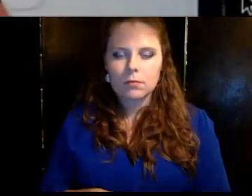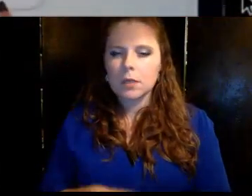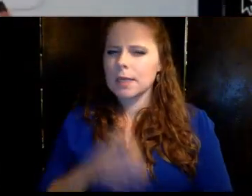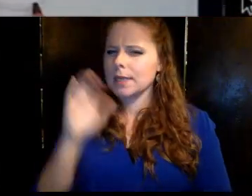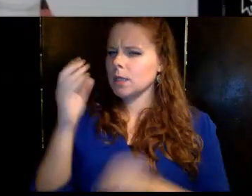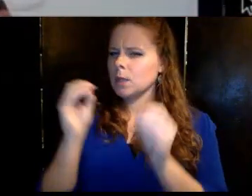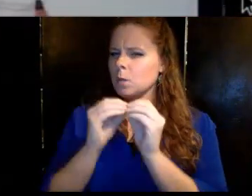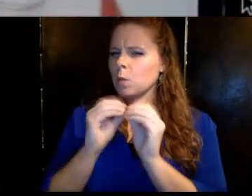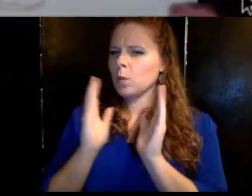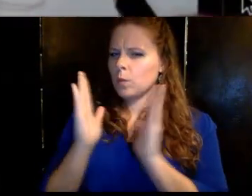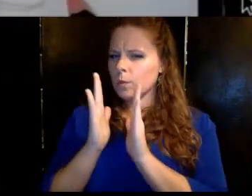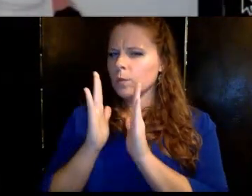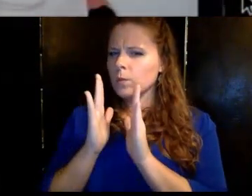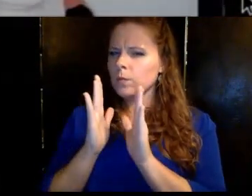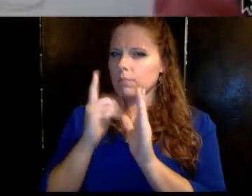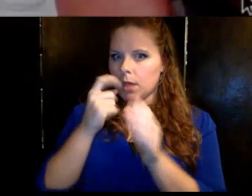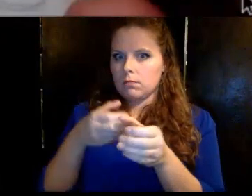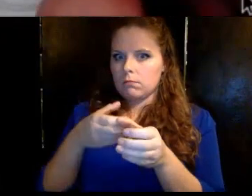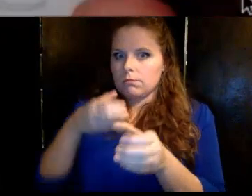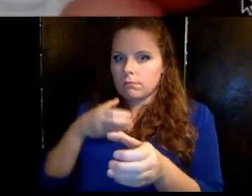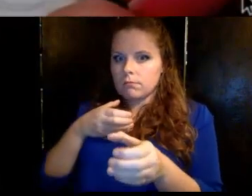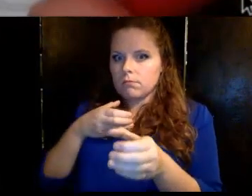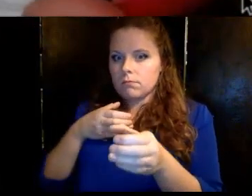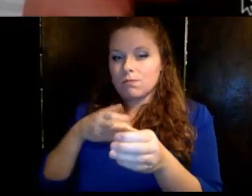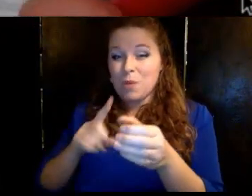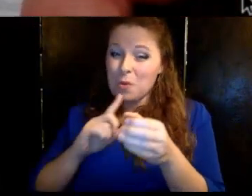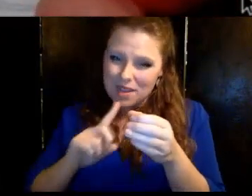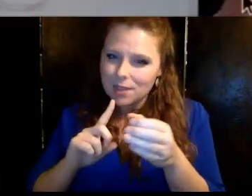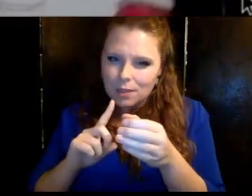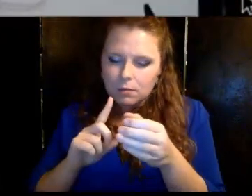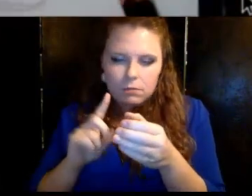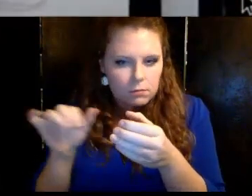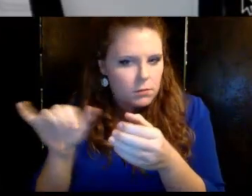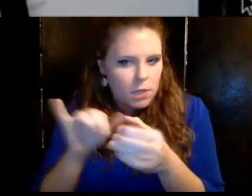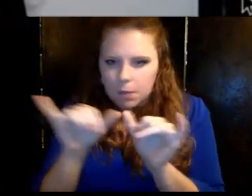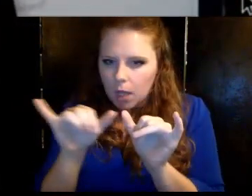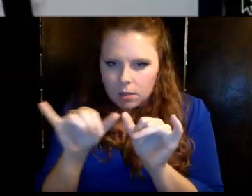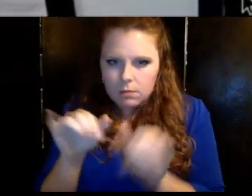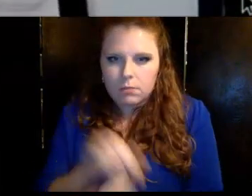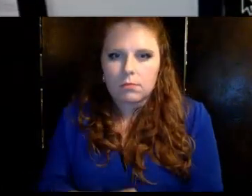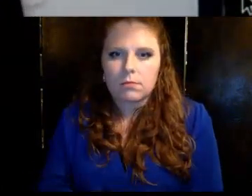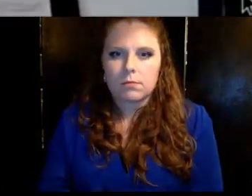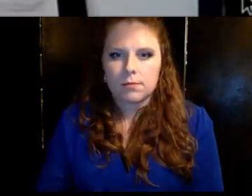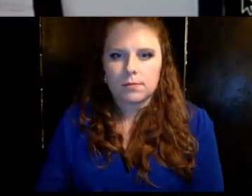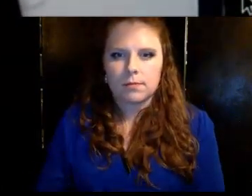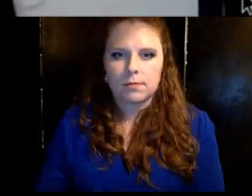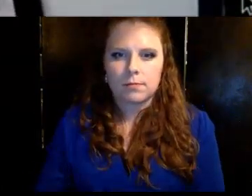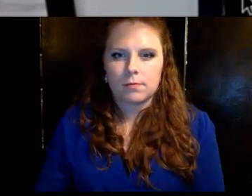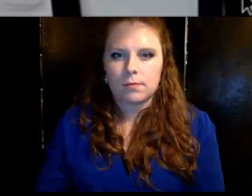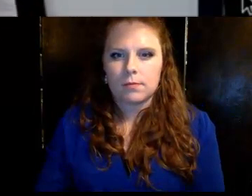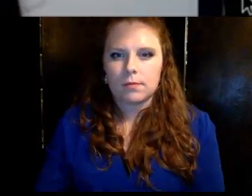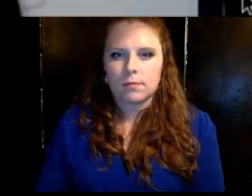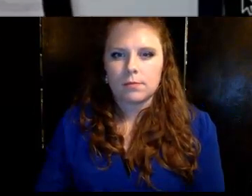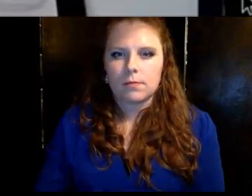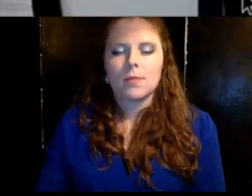looks smaller because it's farther away, but in reality, it's the same size. So that's what we're